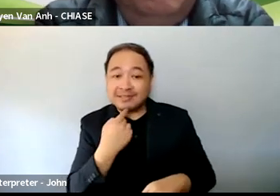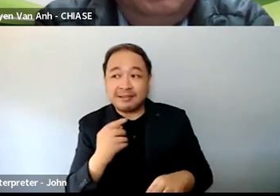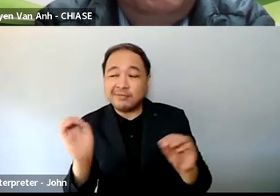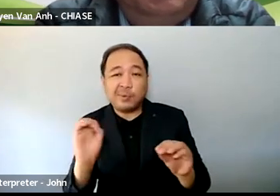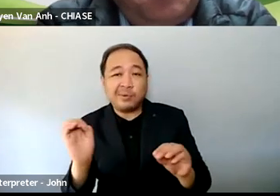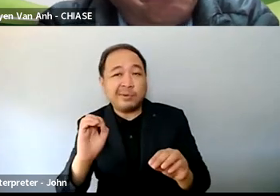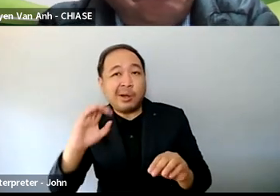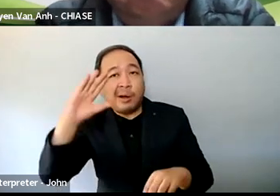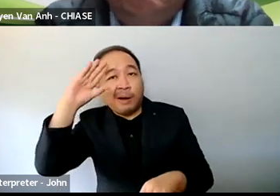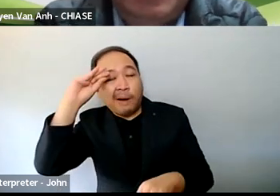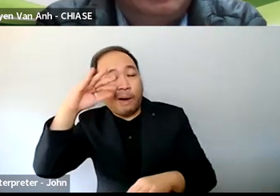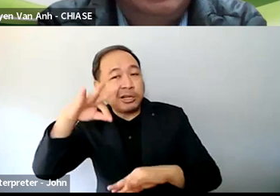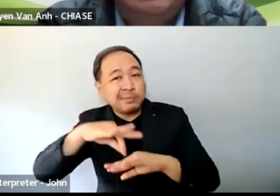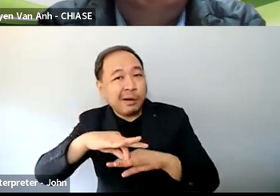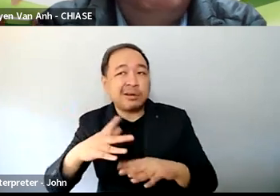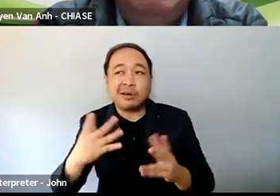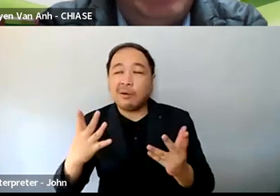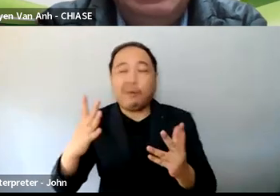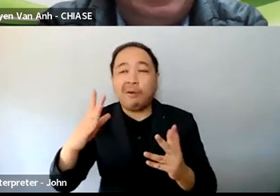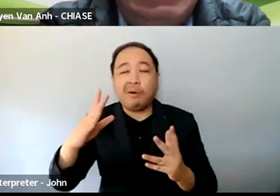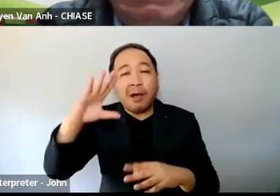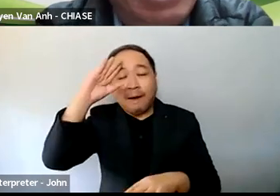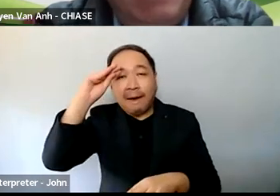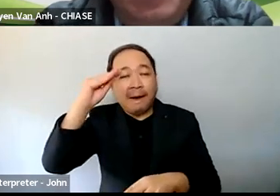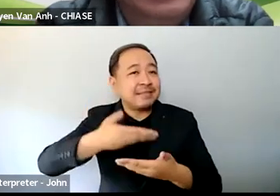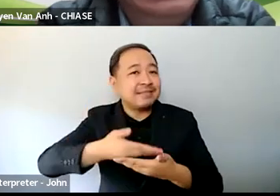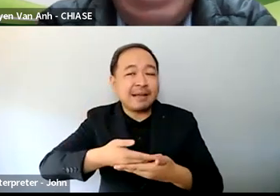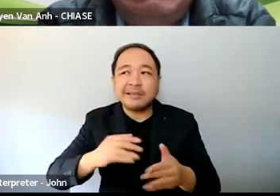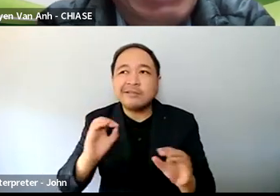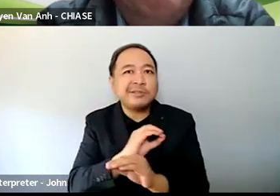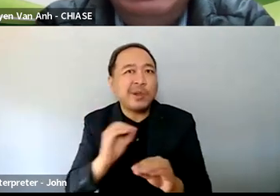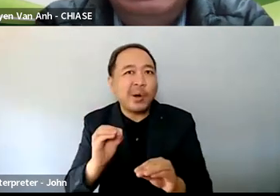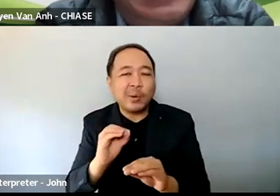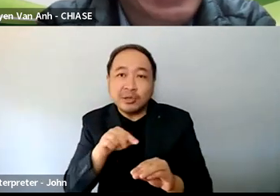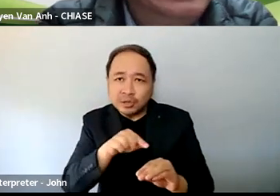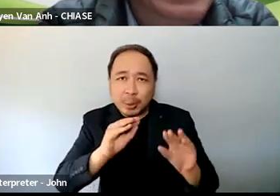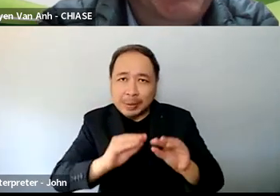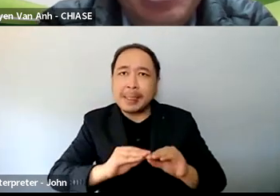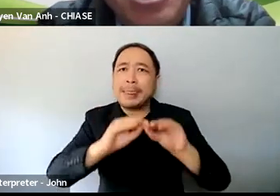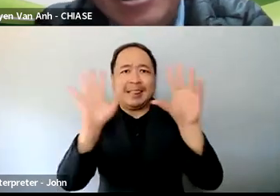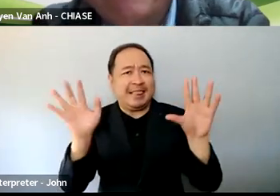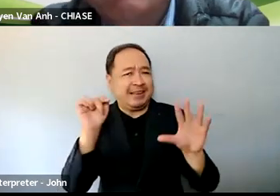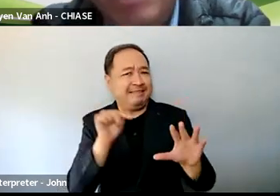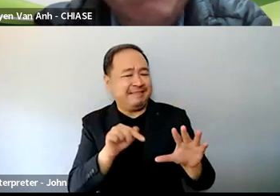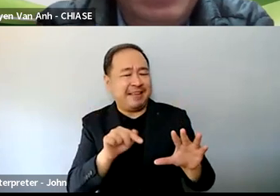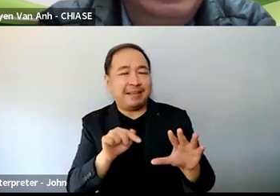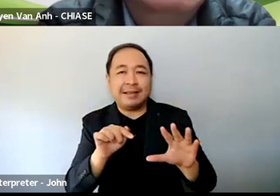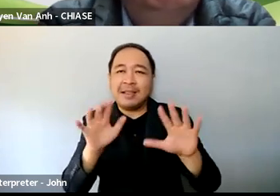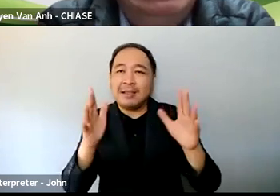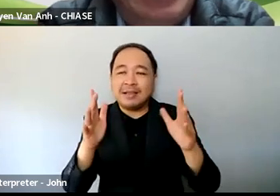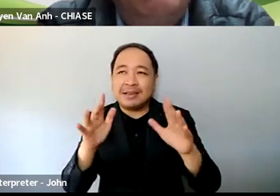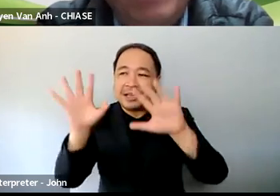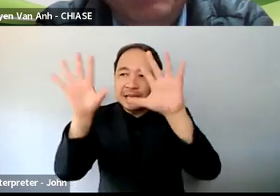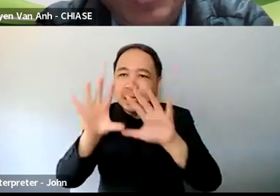son. So it's very clear, evident that climate change, degradation of